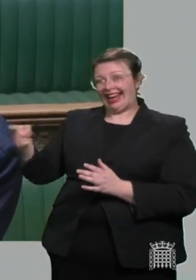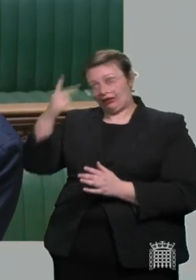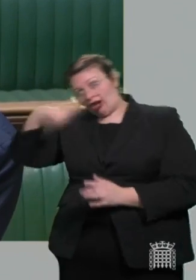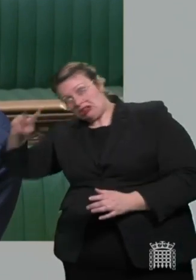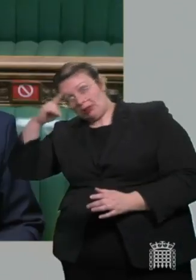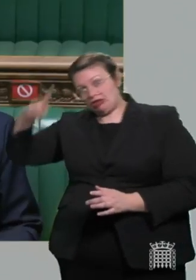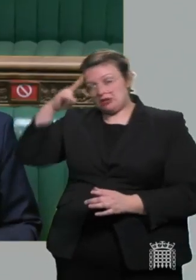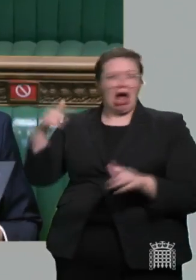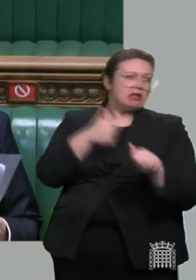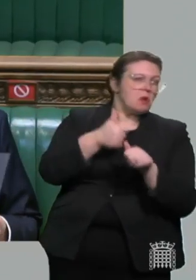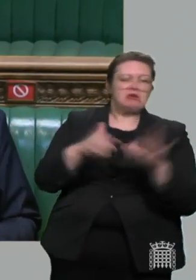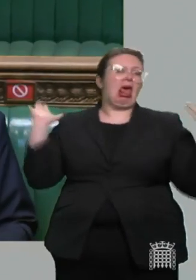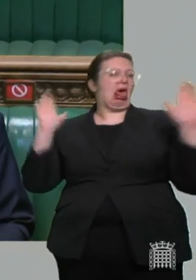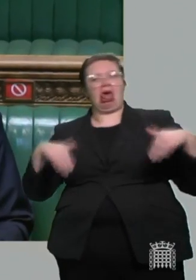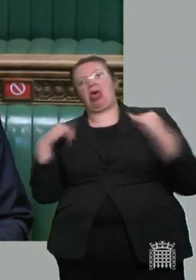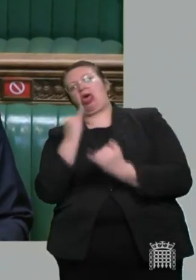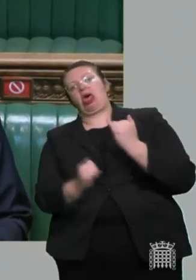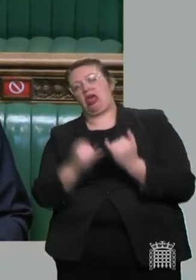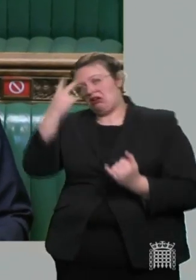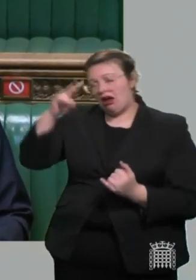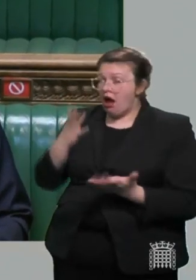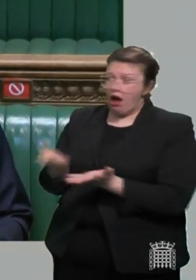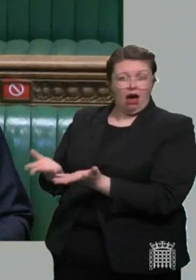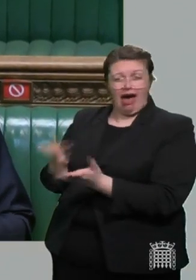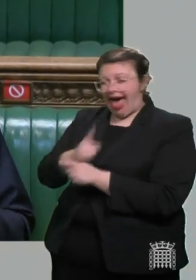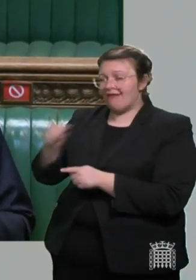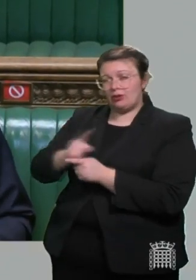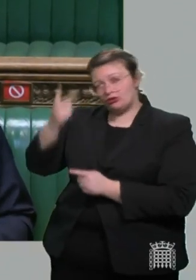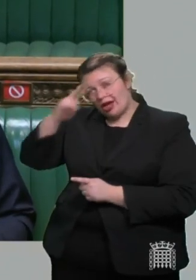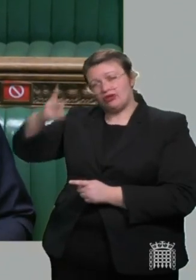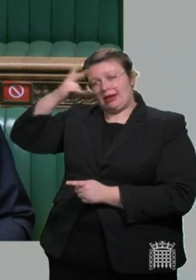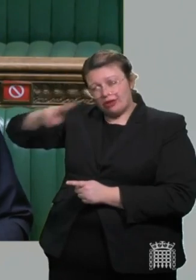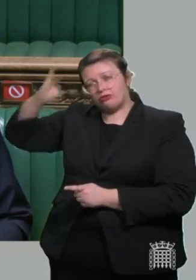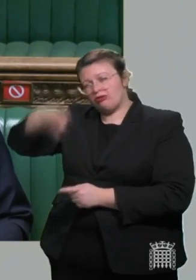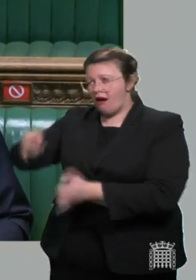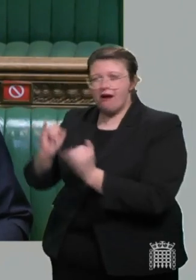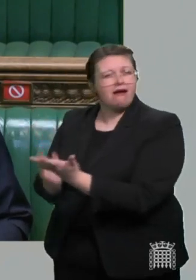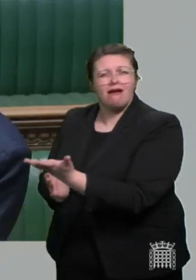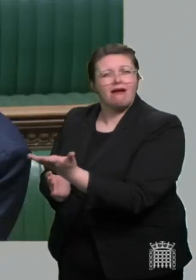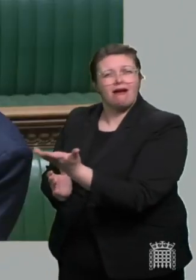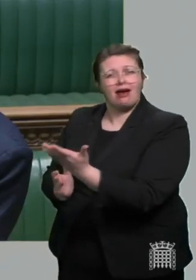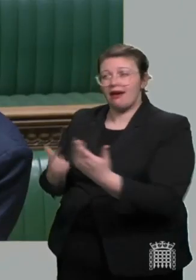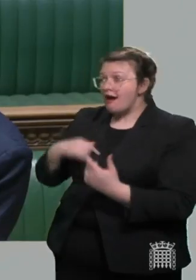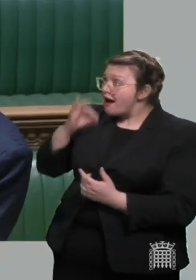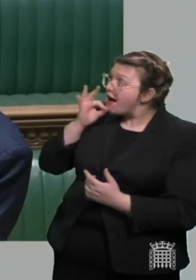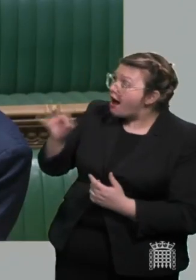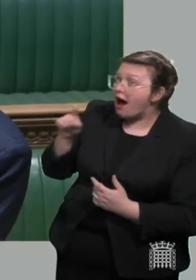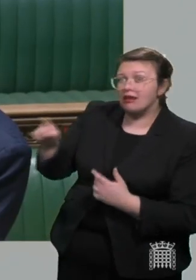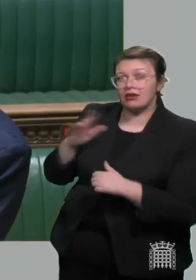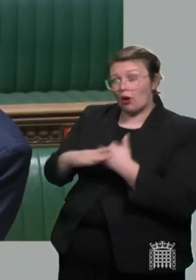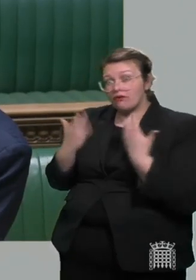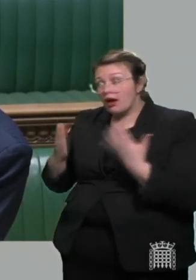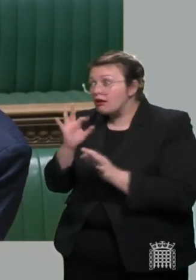week, he's turning his back on us. Well, he can't even address a question on the issues of the hour.